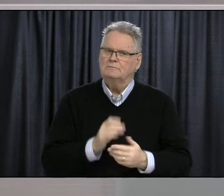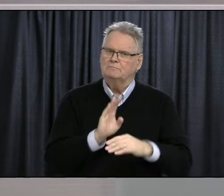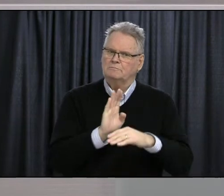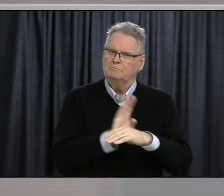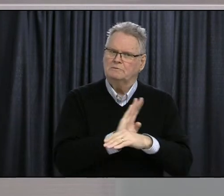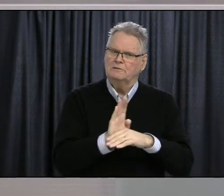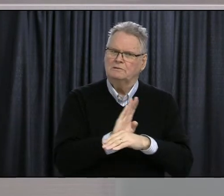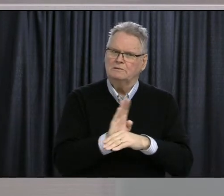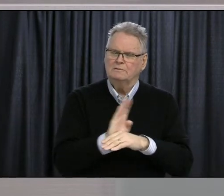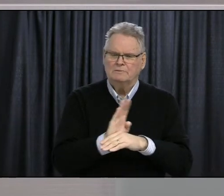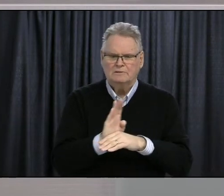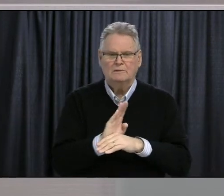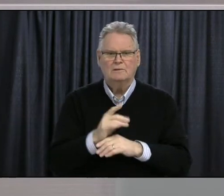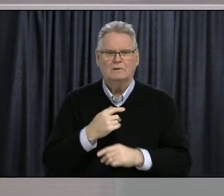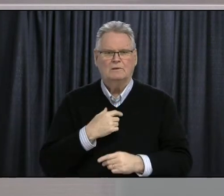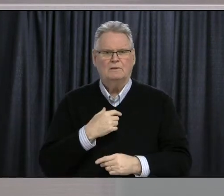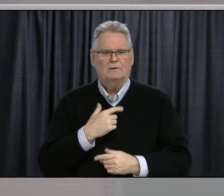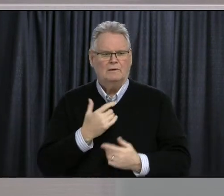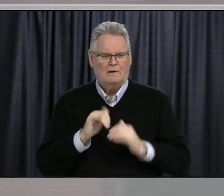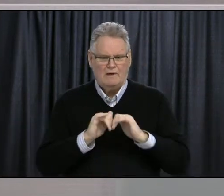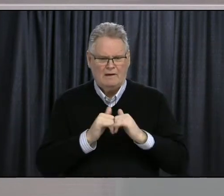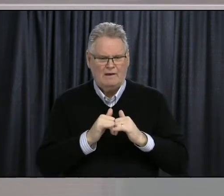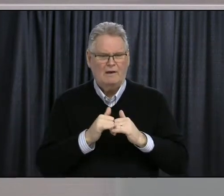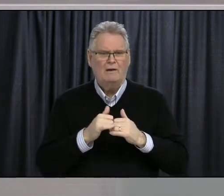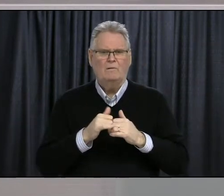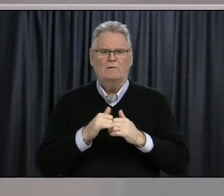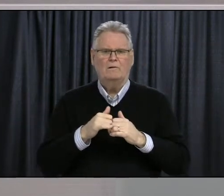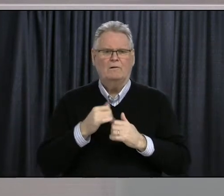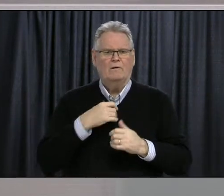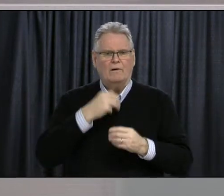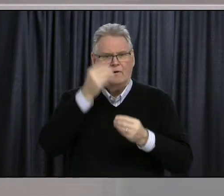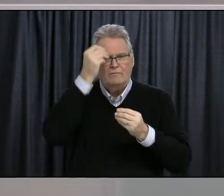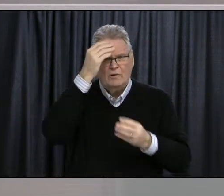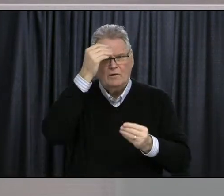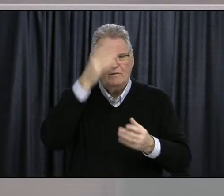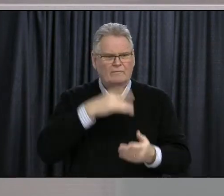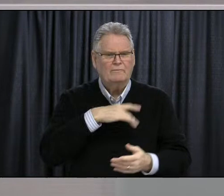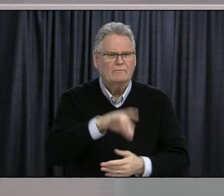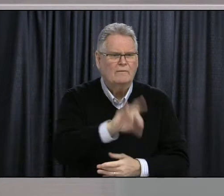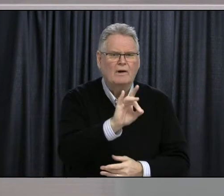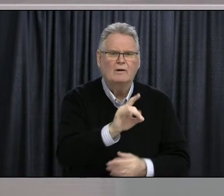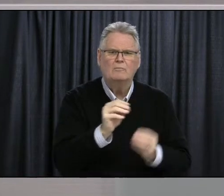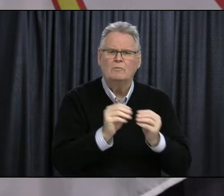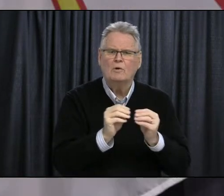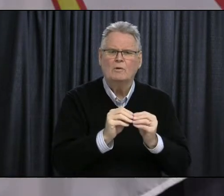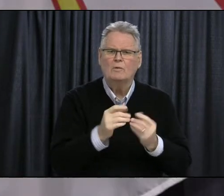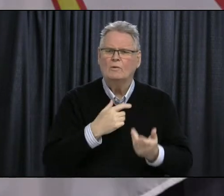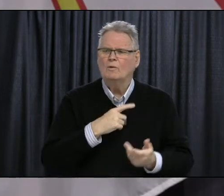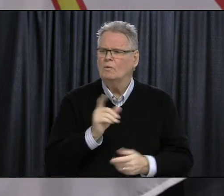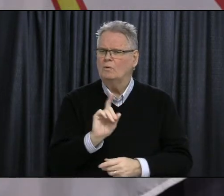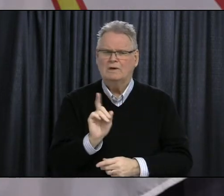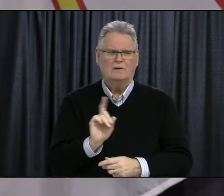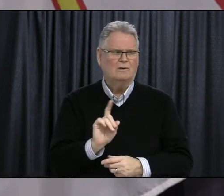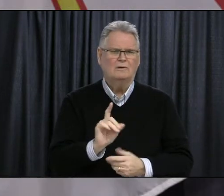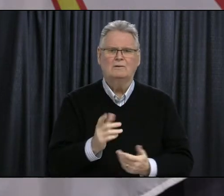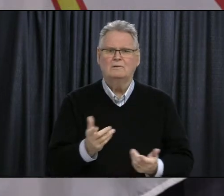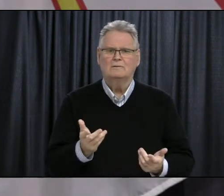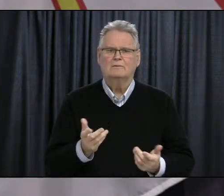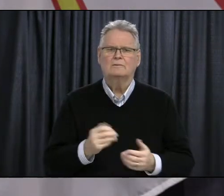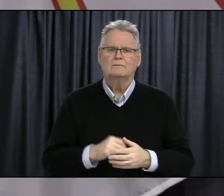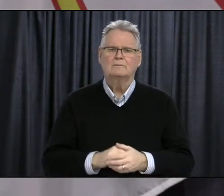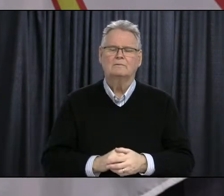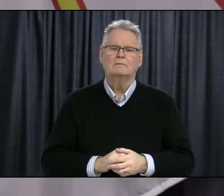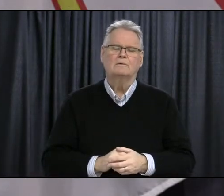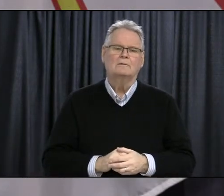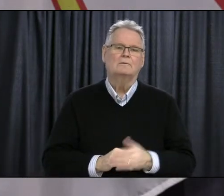trouble finding a single source for information about what to do and how to proceed. I wonder if you could comment on that. So certainly if public